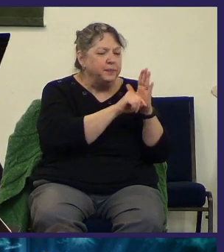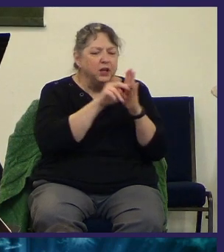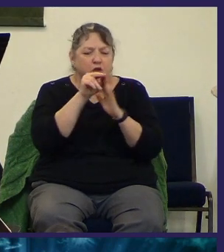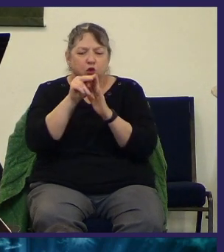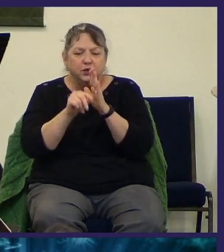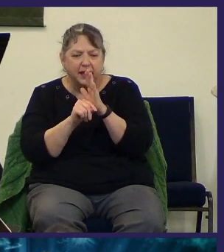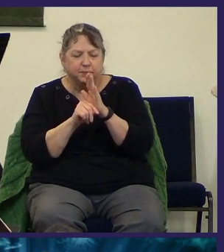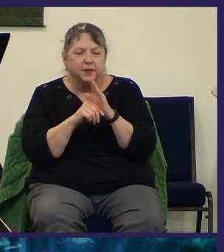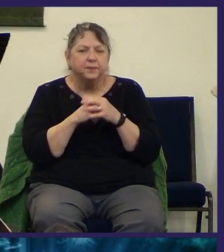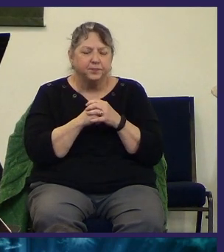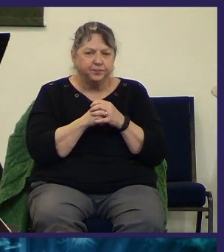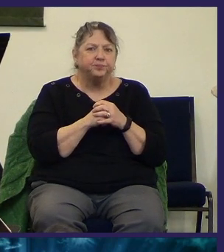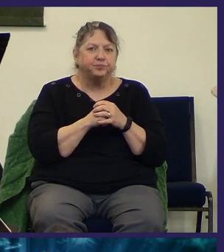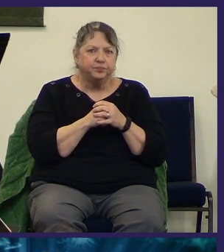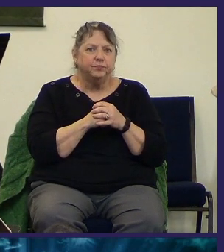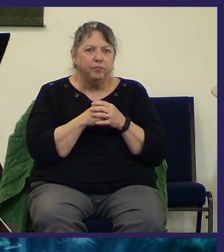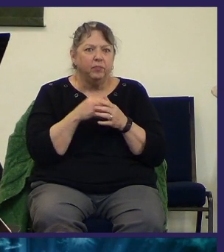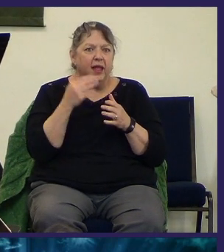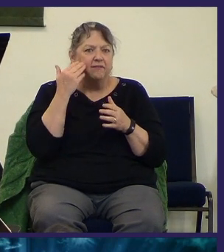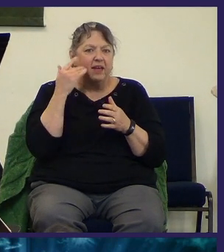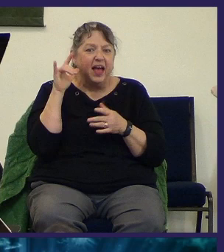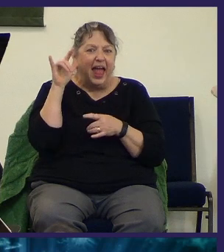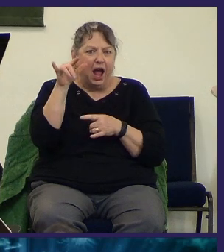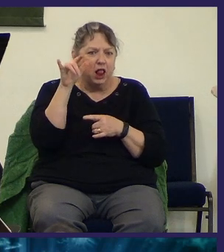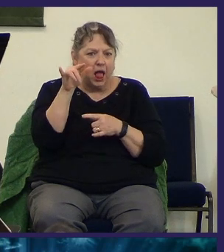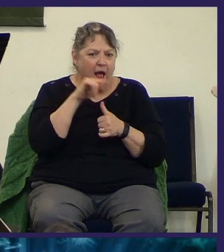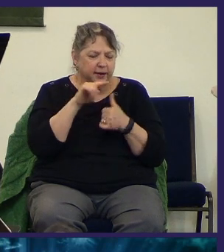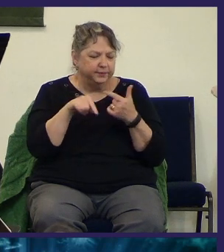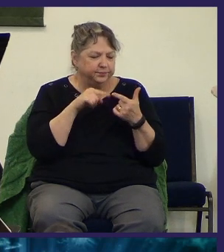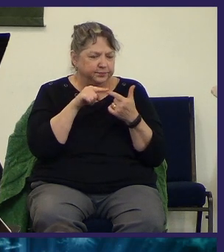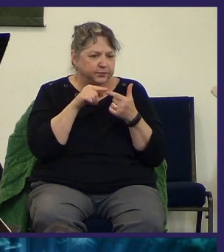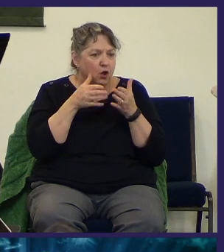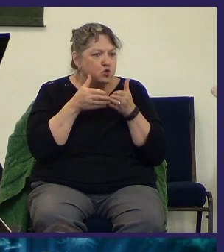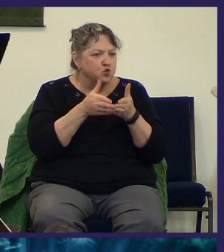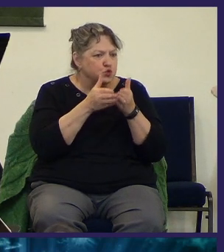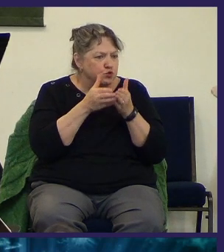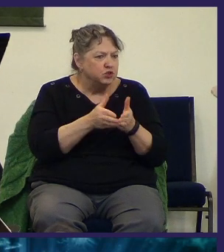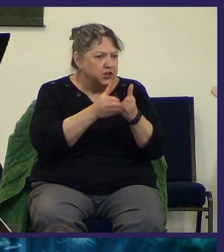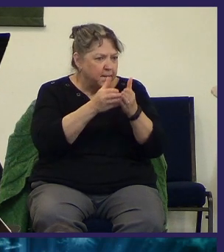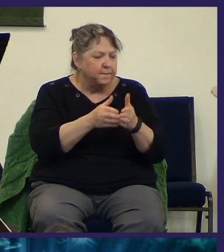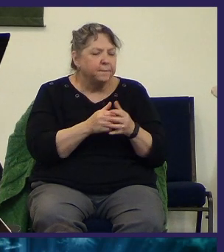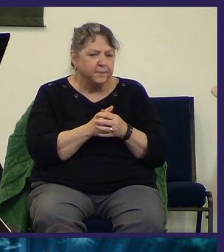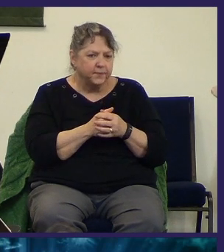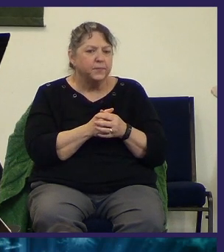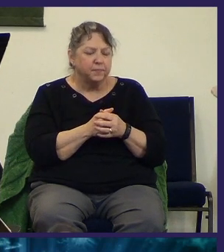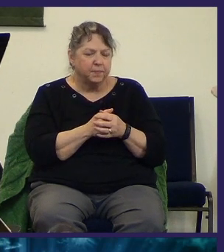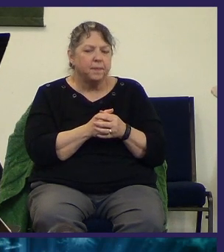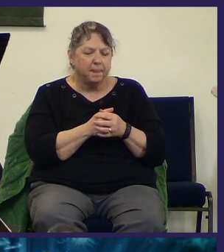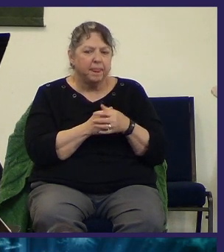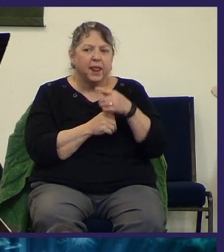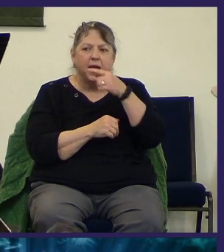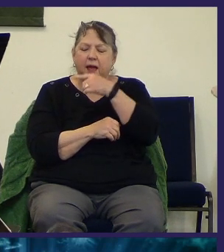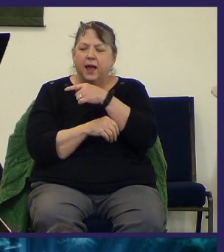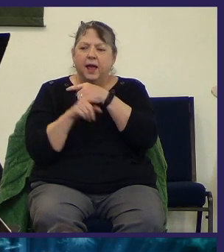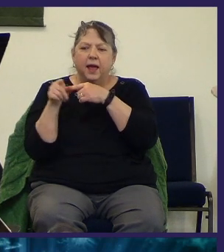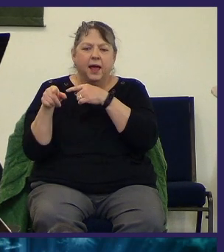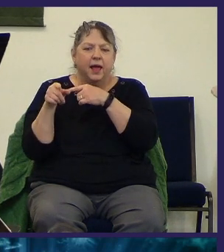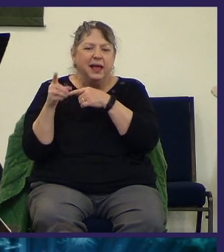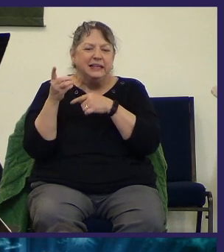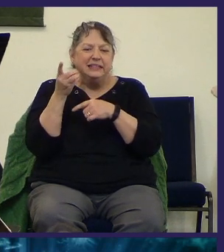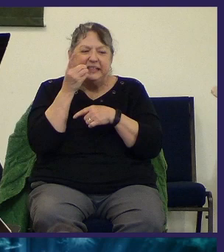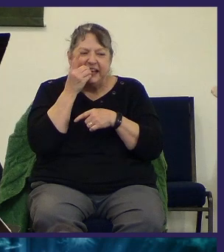offices i was at my chiropractors a few months ago and i was pleased that there was one sitting outside